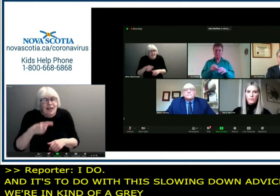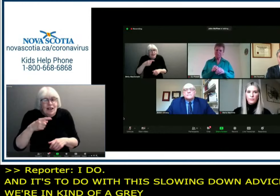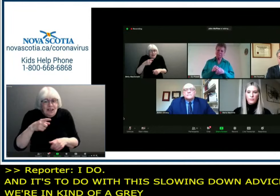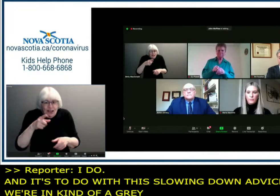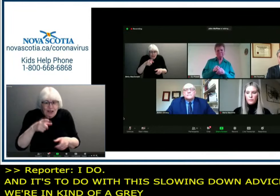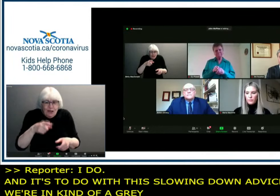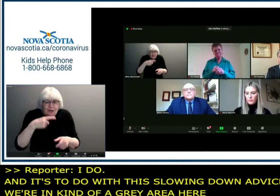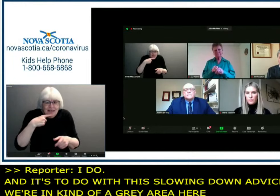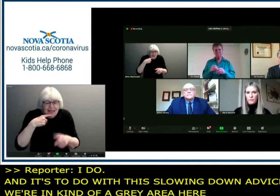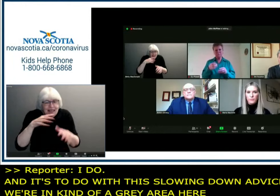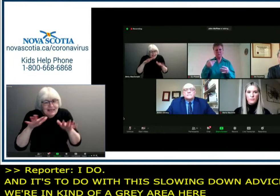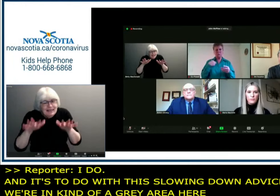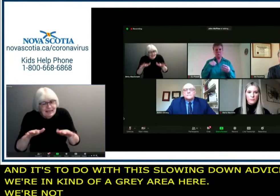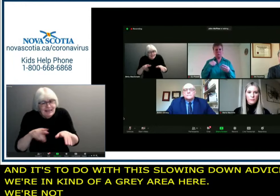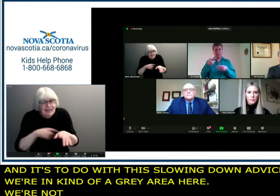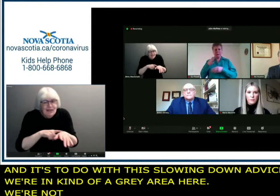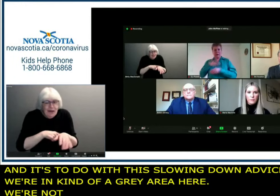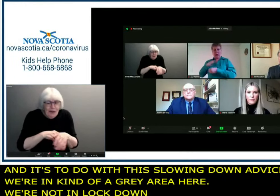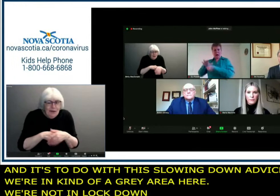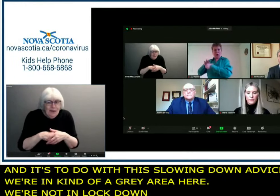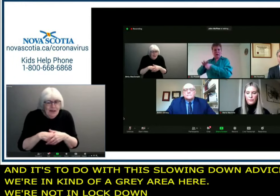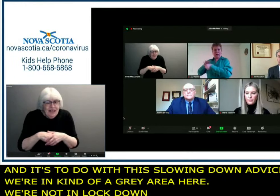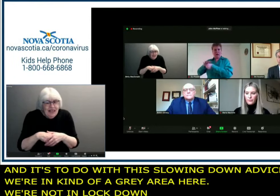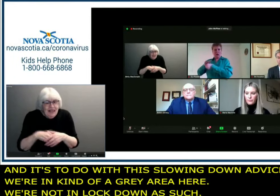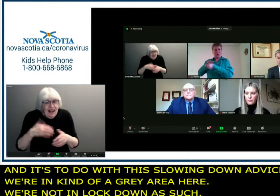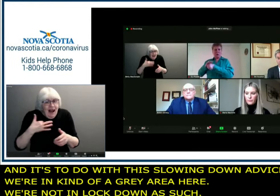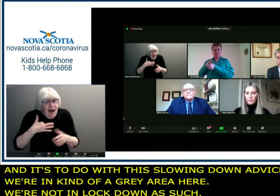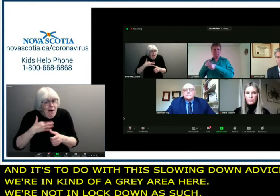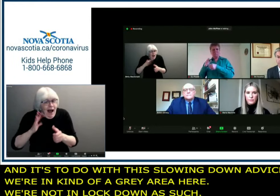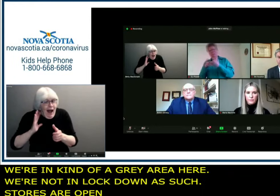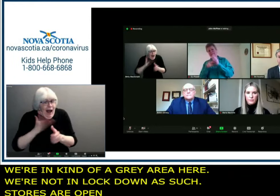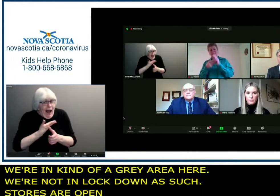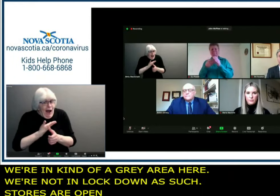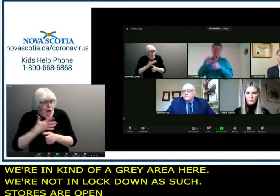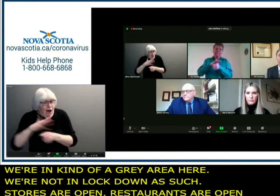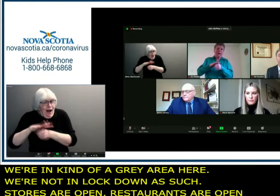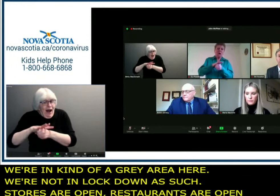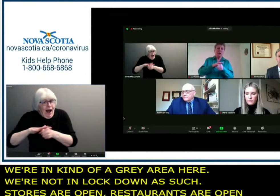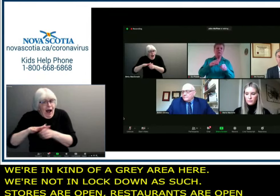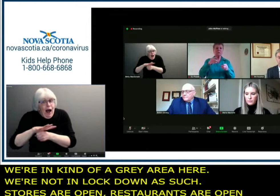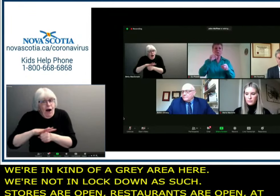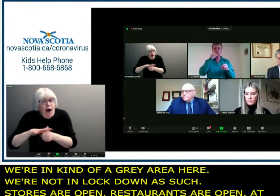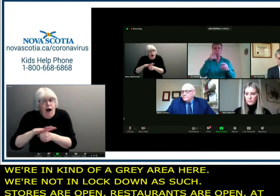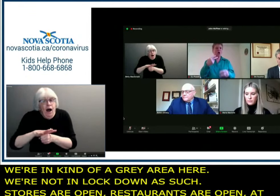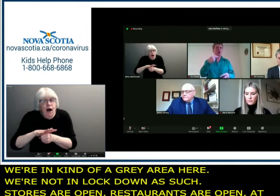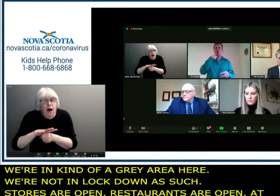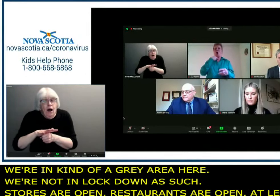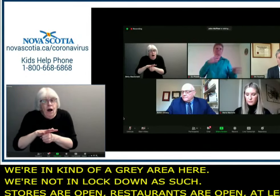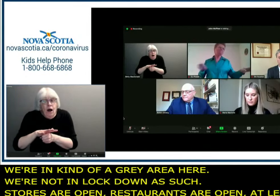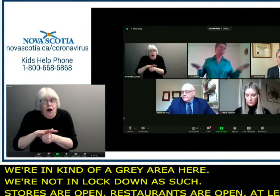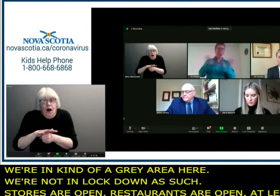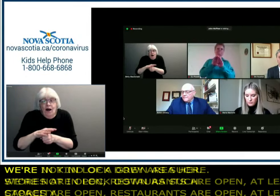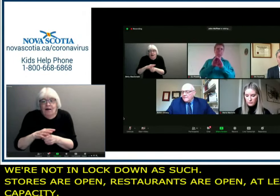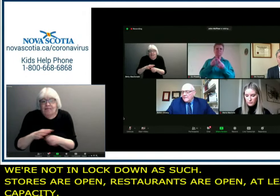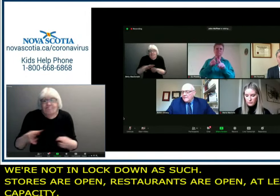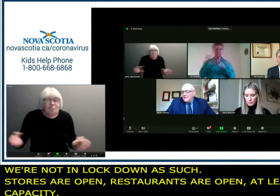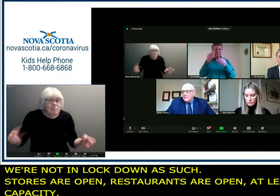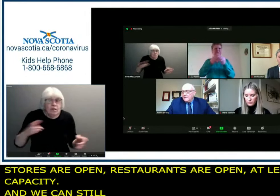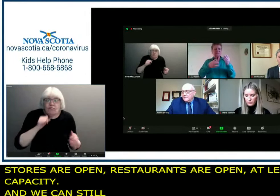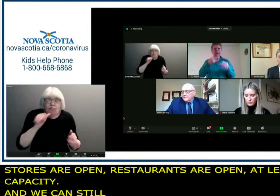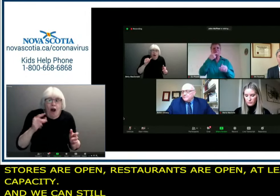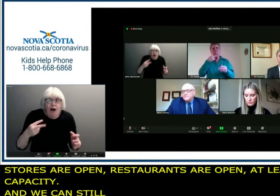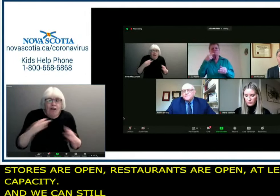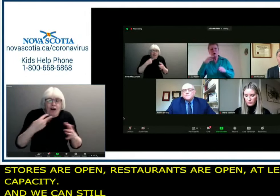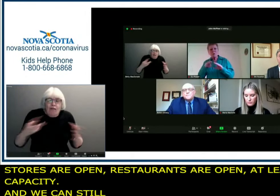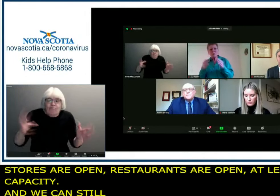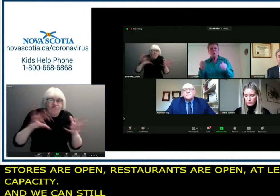not in lockdown as such. Stores are open, restaurants are open, at least to 50% capacity, and we can still visit family